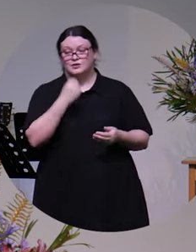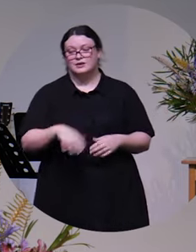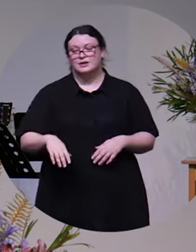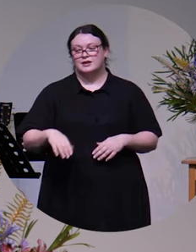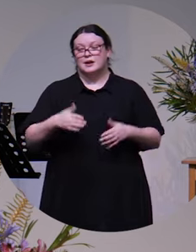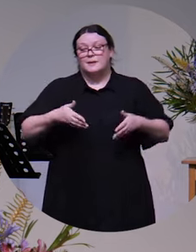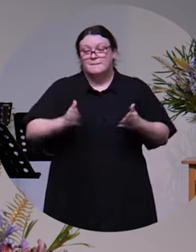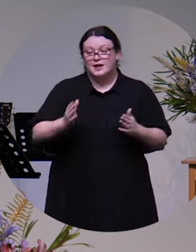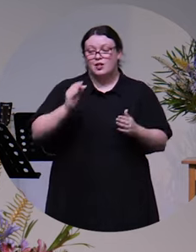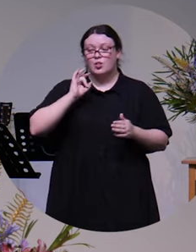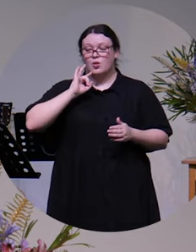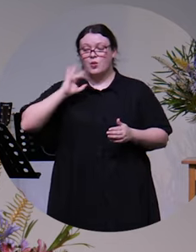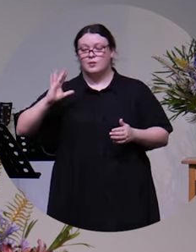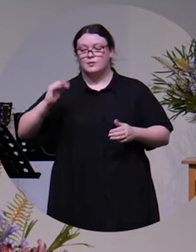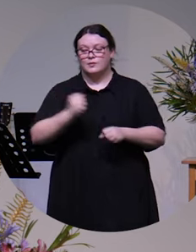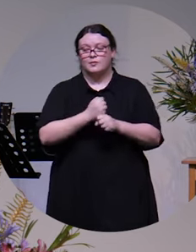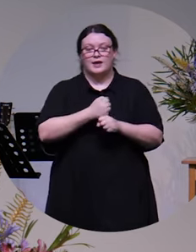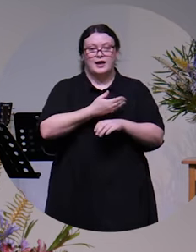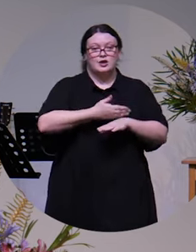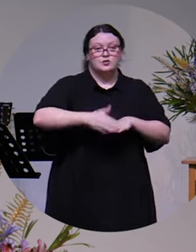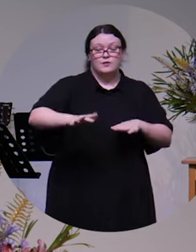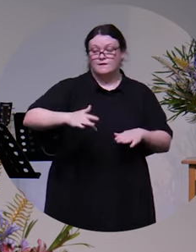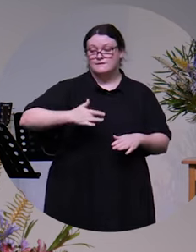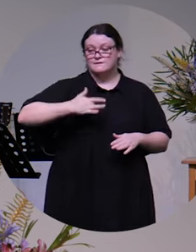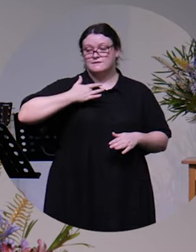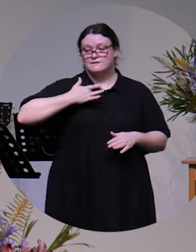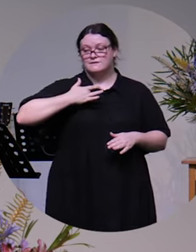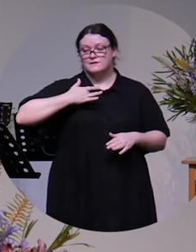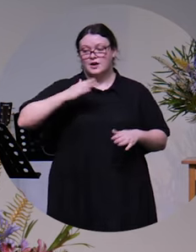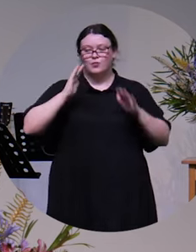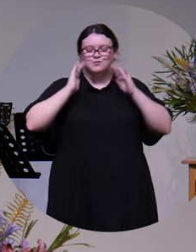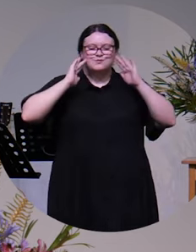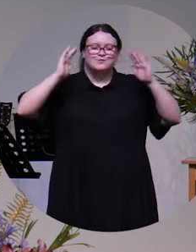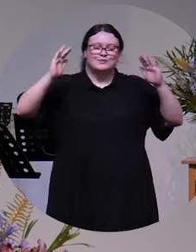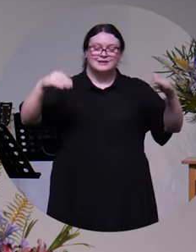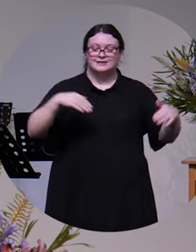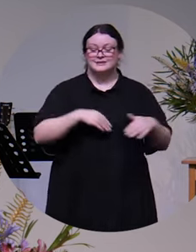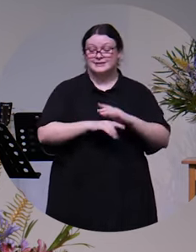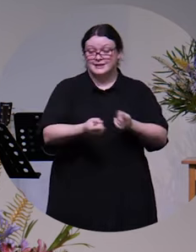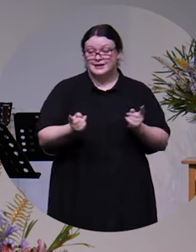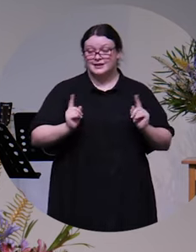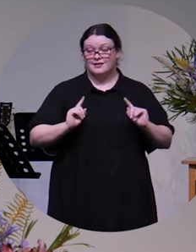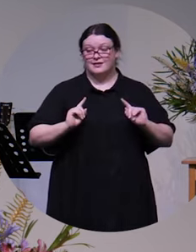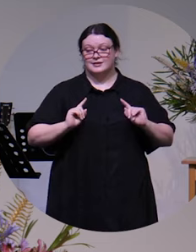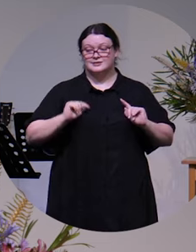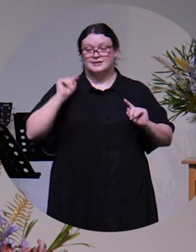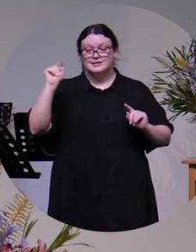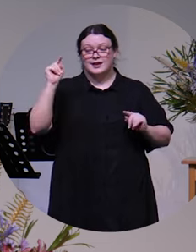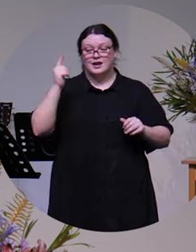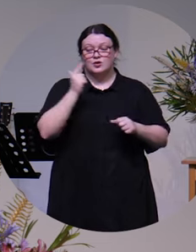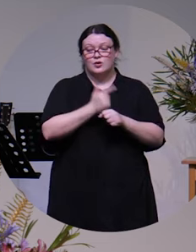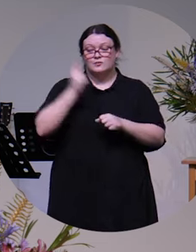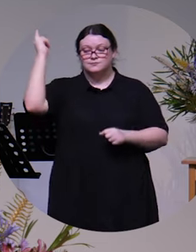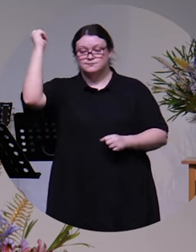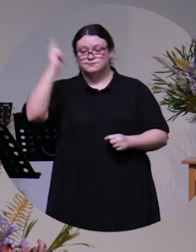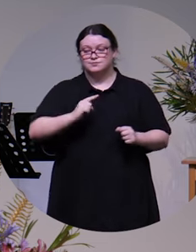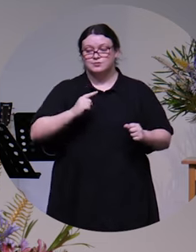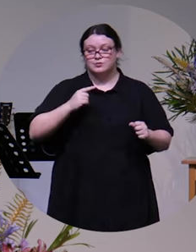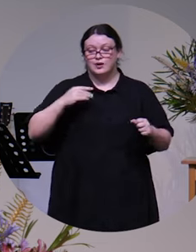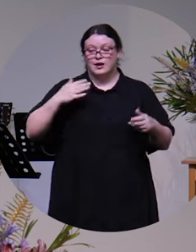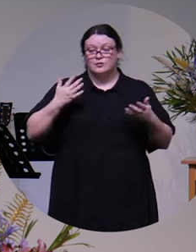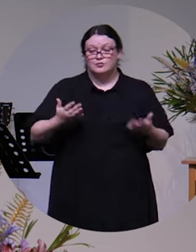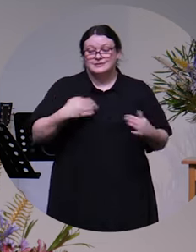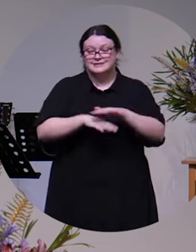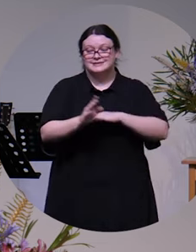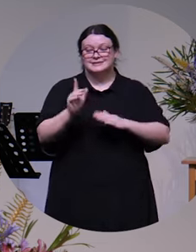Jesus. wonder at the difference that same Jesus has made to the life of the world and to our own lives. Wonder